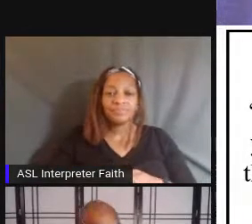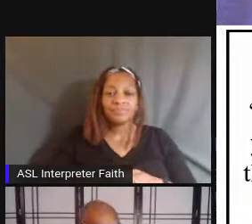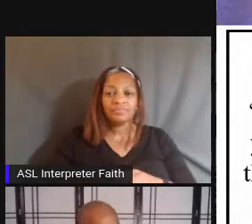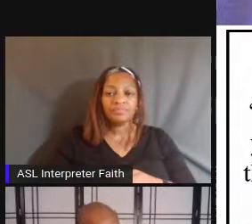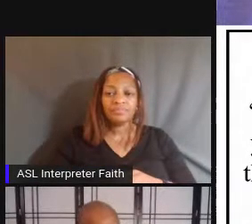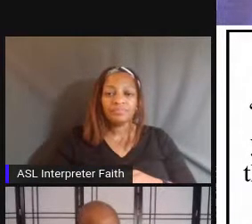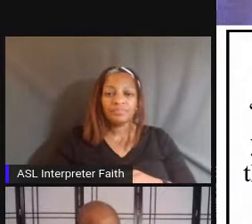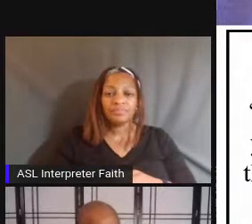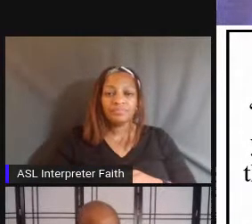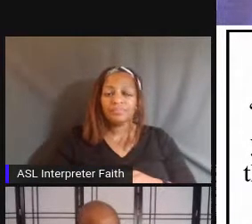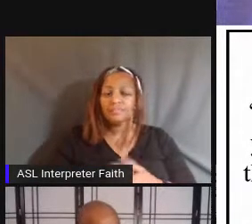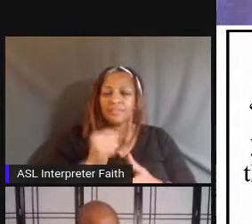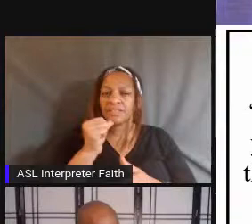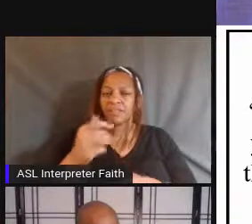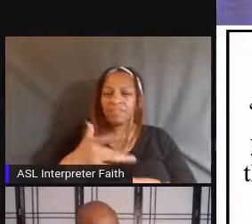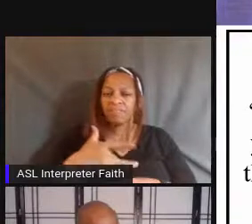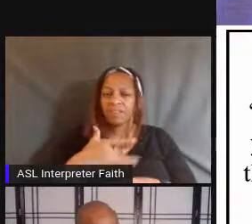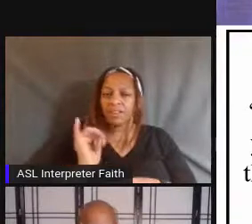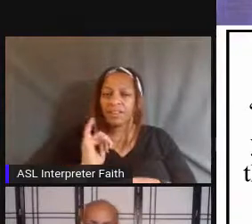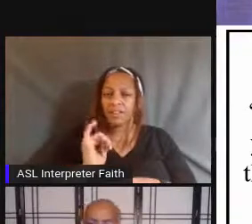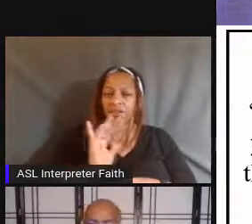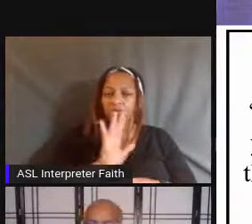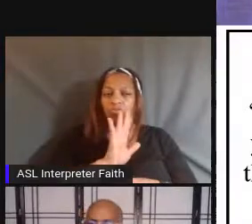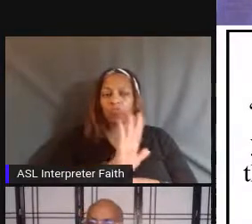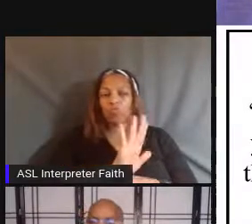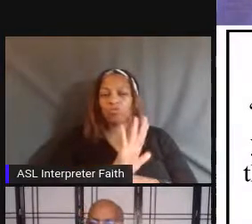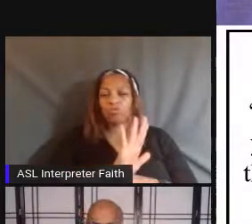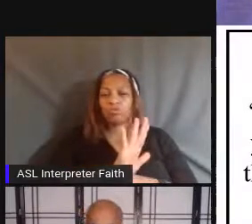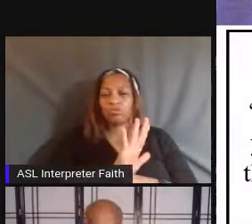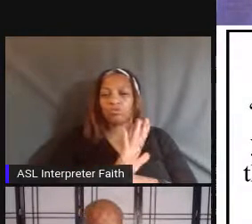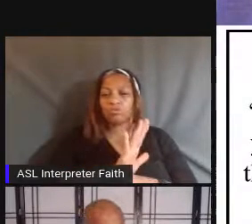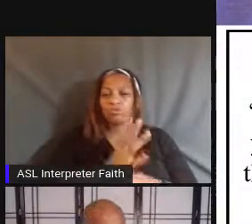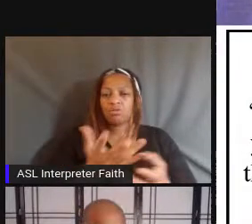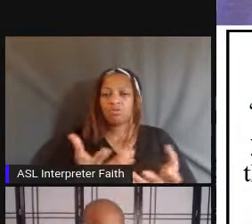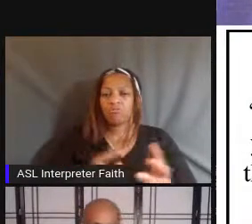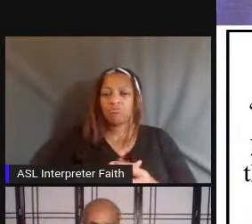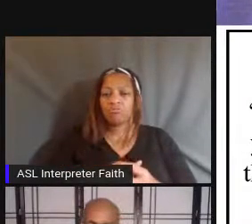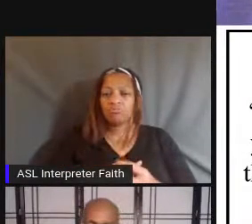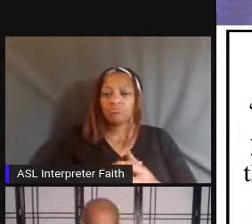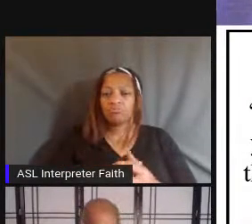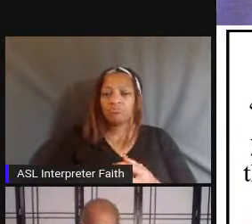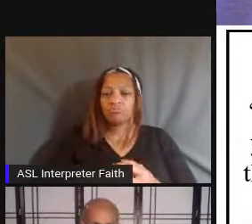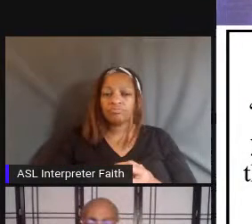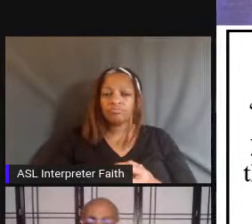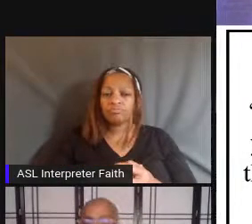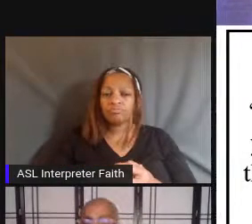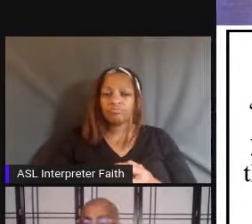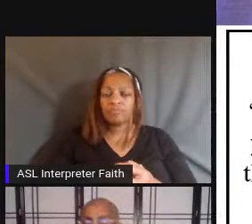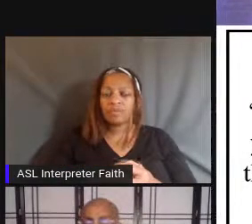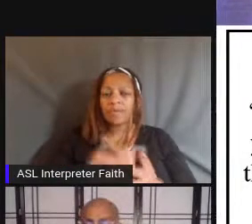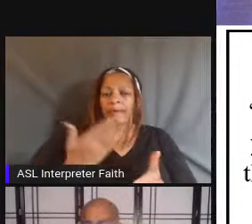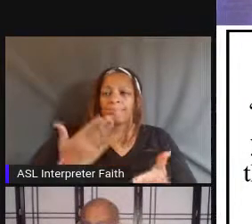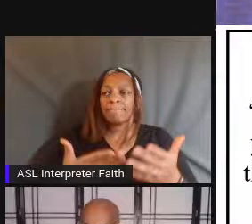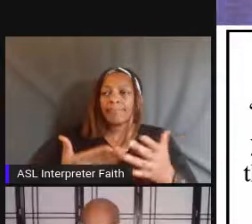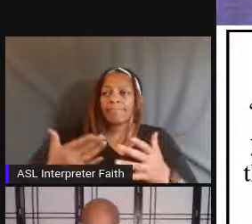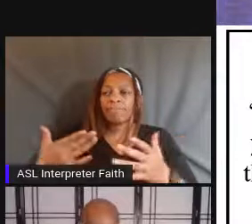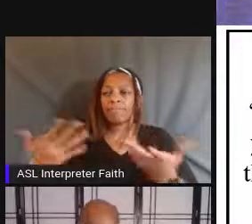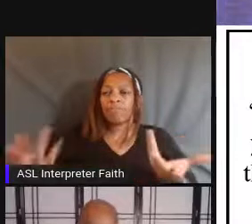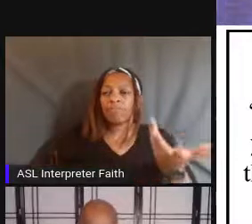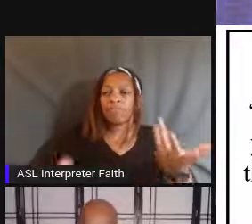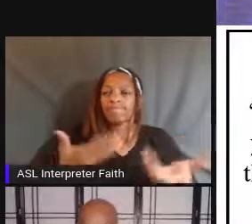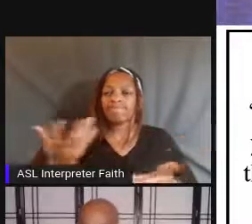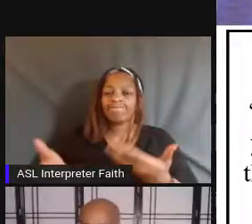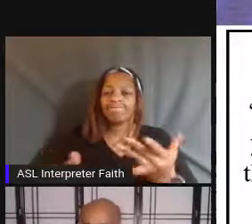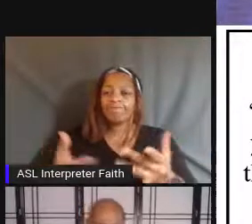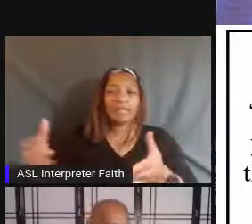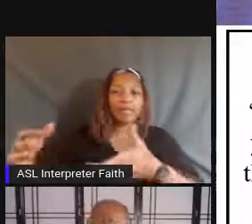feel like yours? Like maybe it's an empathic thing, right? Was it some collective trauma that you were picking